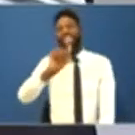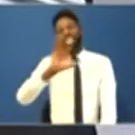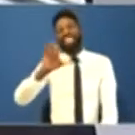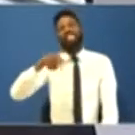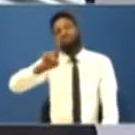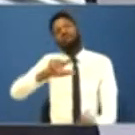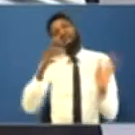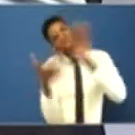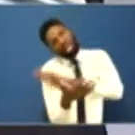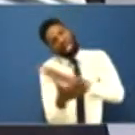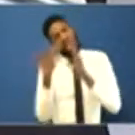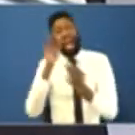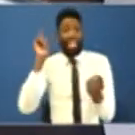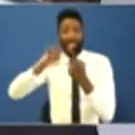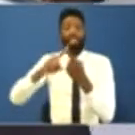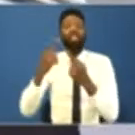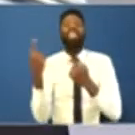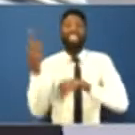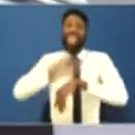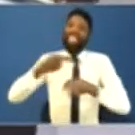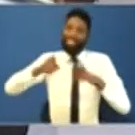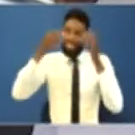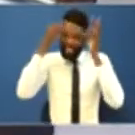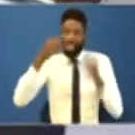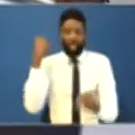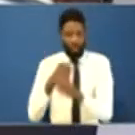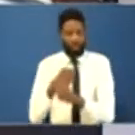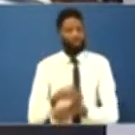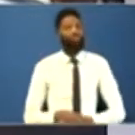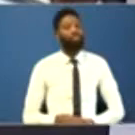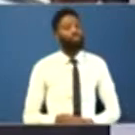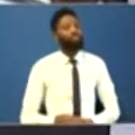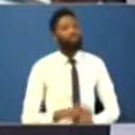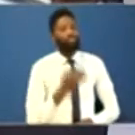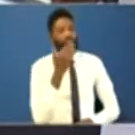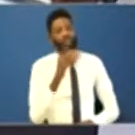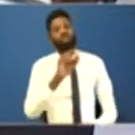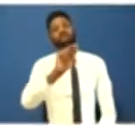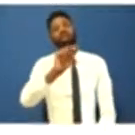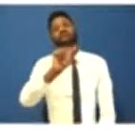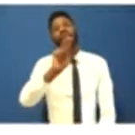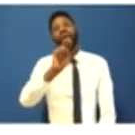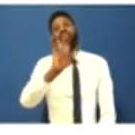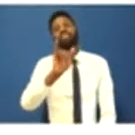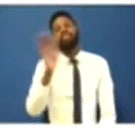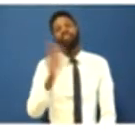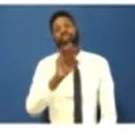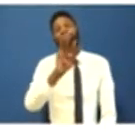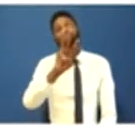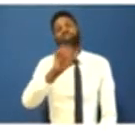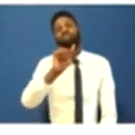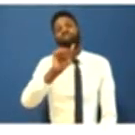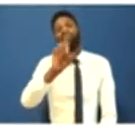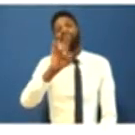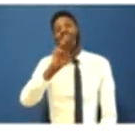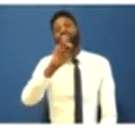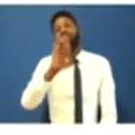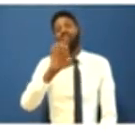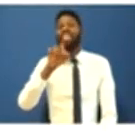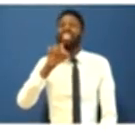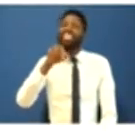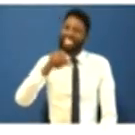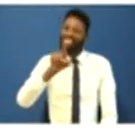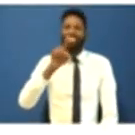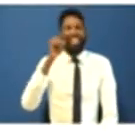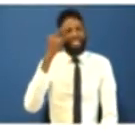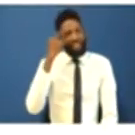dance until the day they decide to work thank you miss nancy wamboy what then will be your